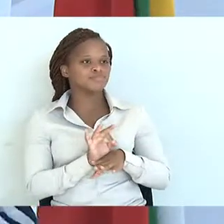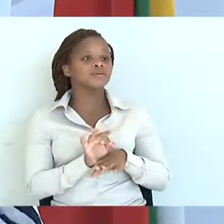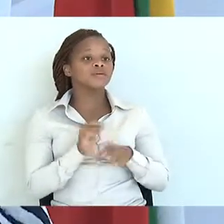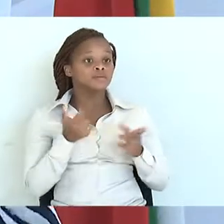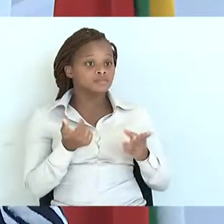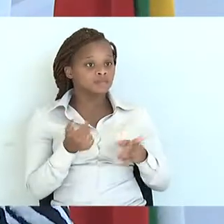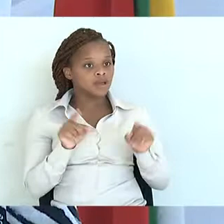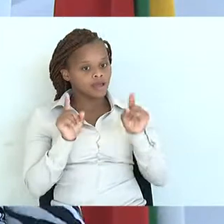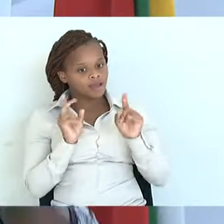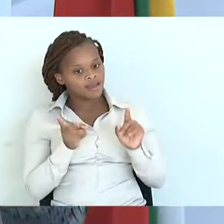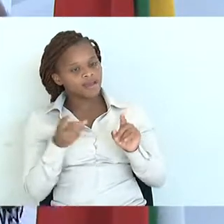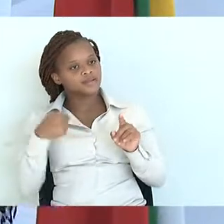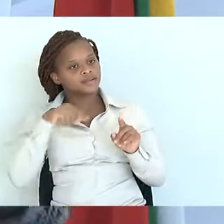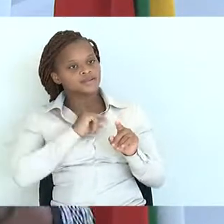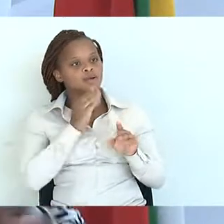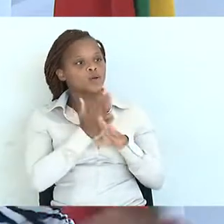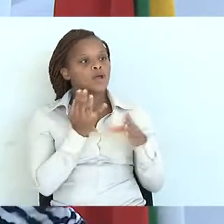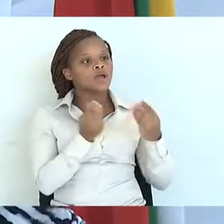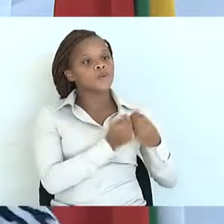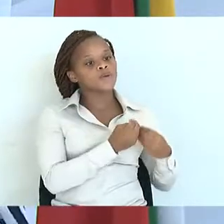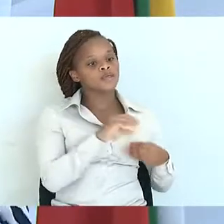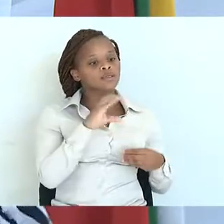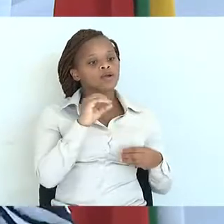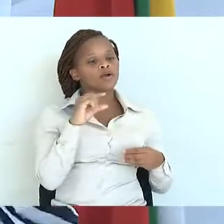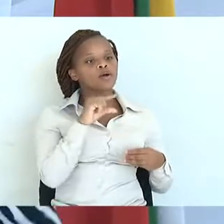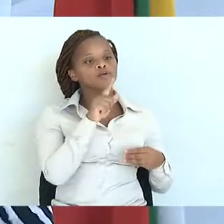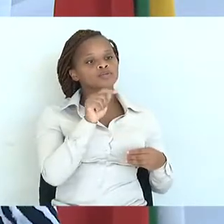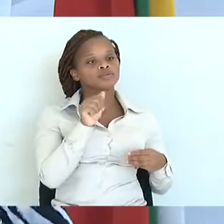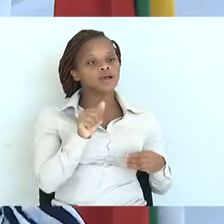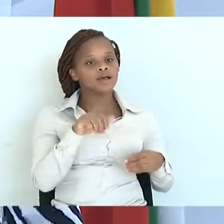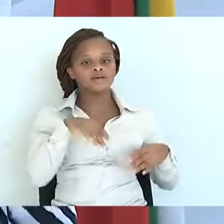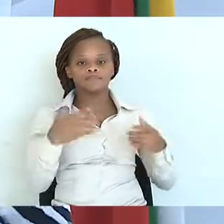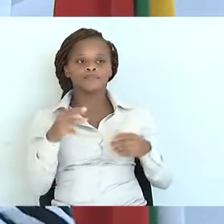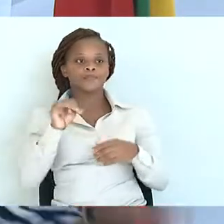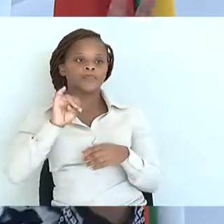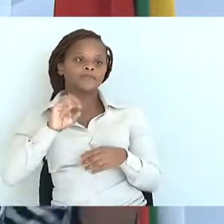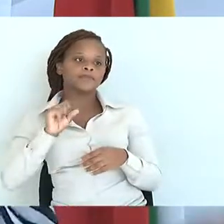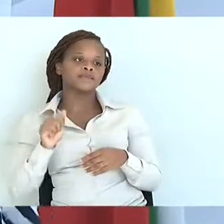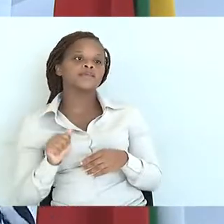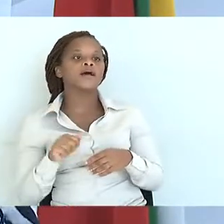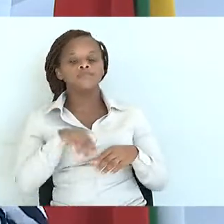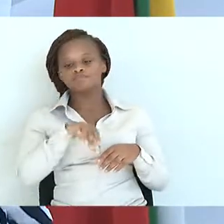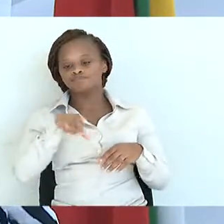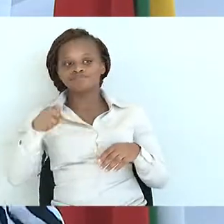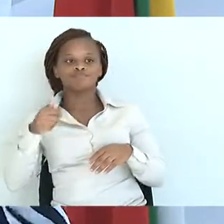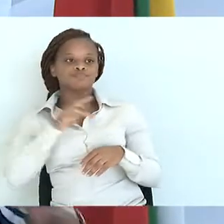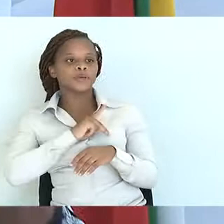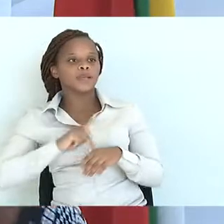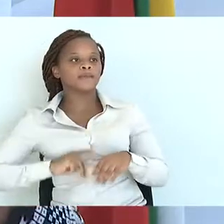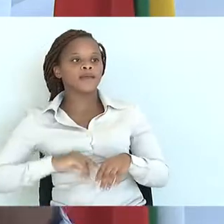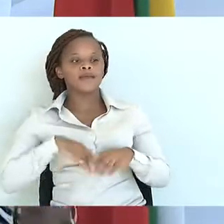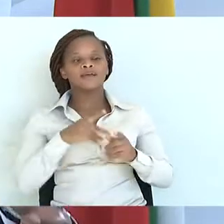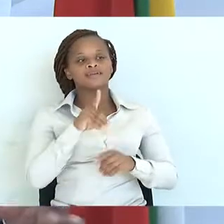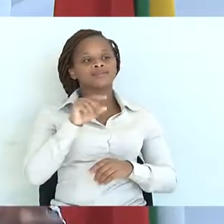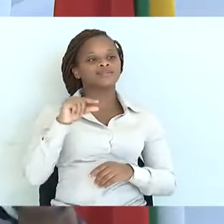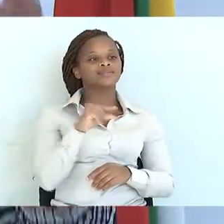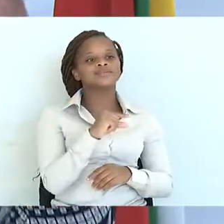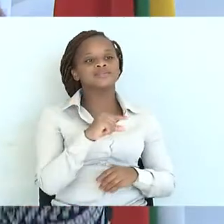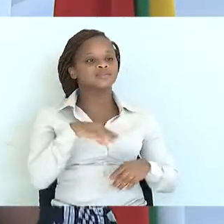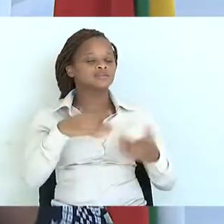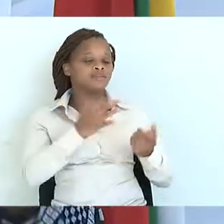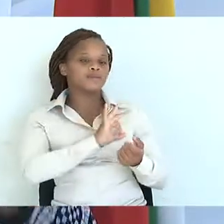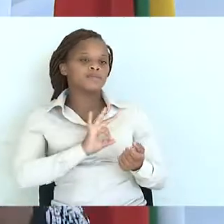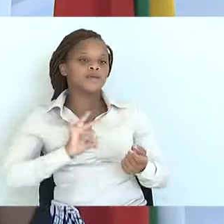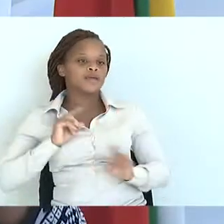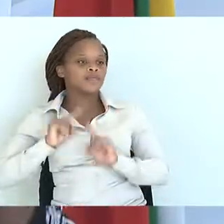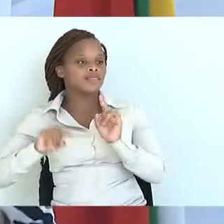department ye cooperative governance, ne MISA will be working no premier, no DG, na mayor swala, so that sibheke ukuthi